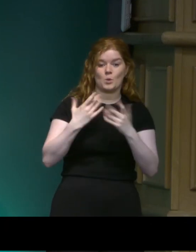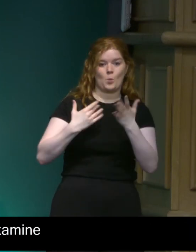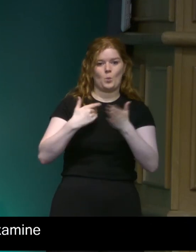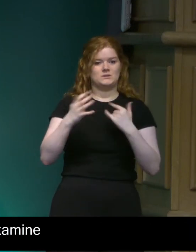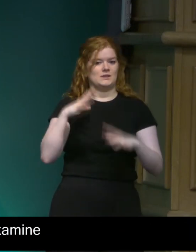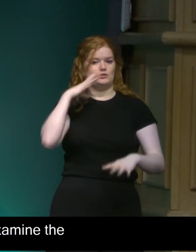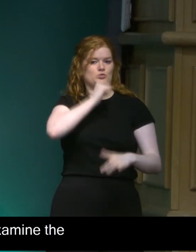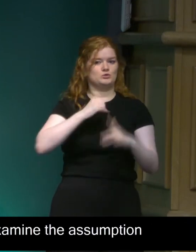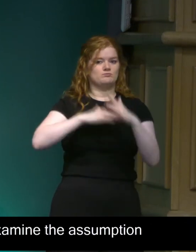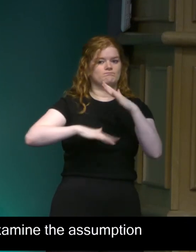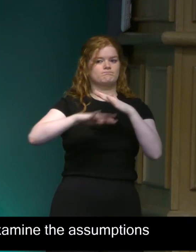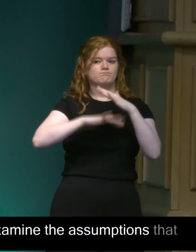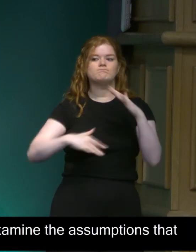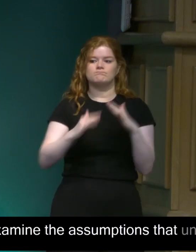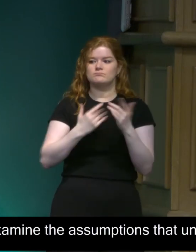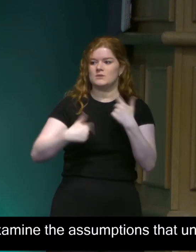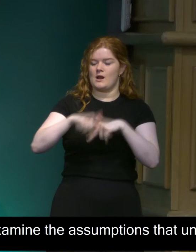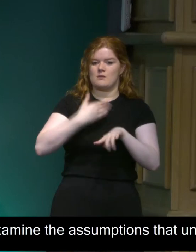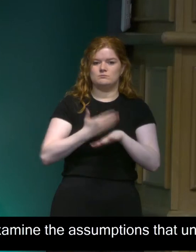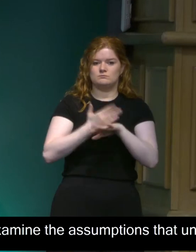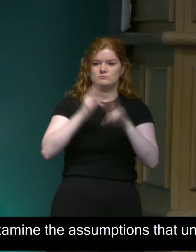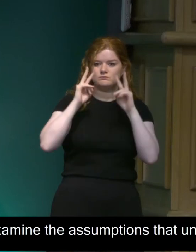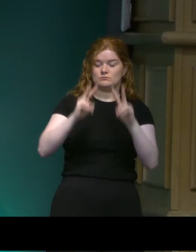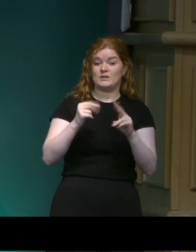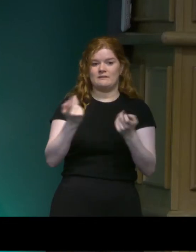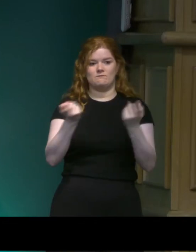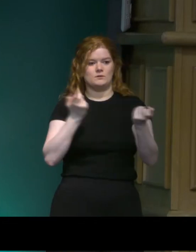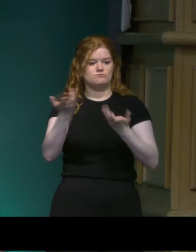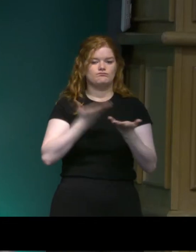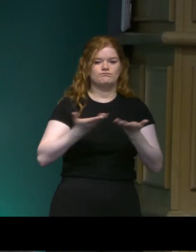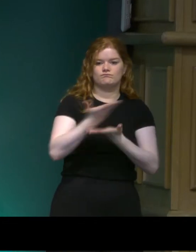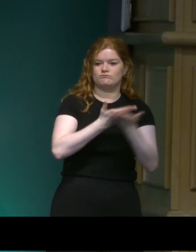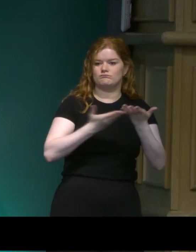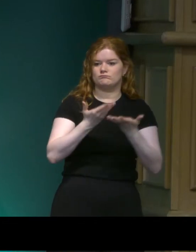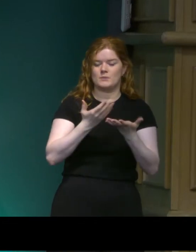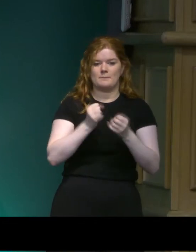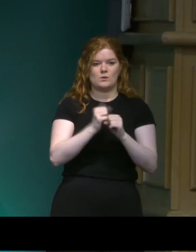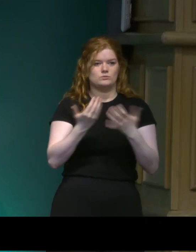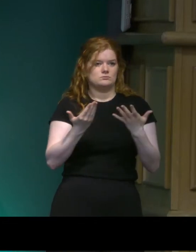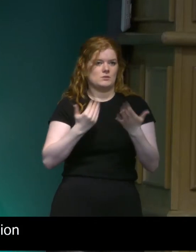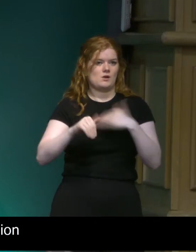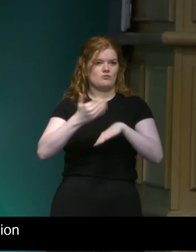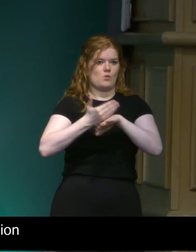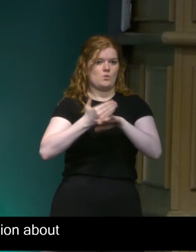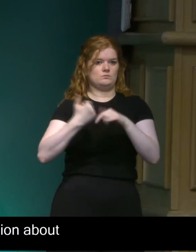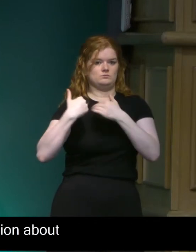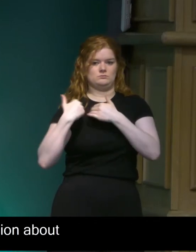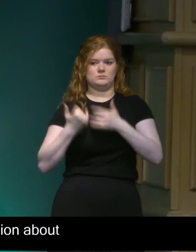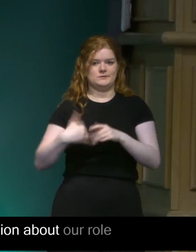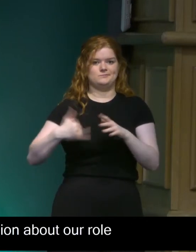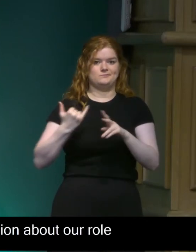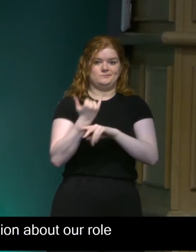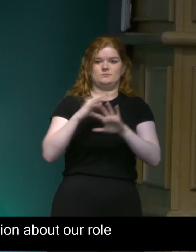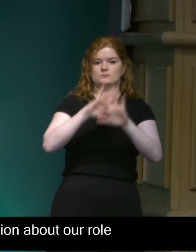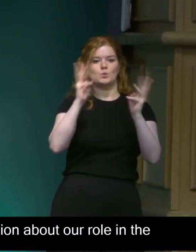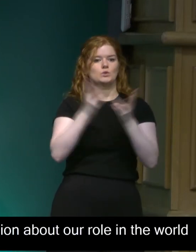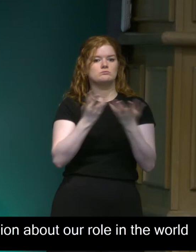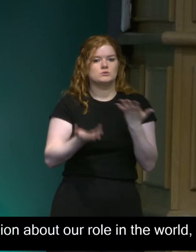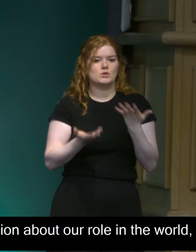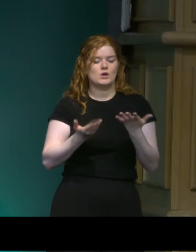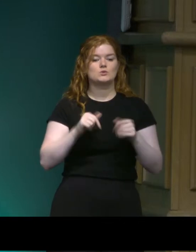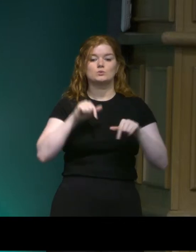assumptions that underline our positions and invite discussion about our role in the world and in doing so